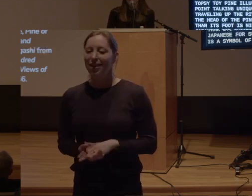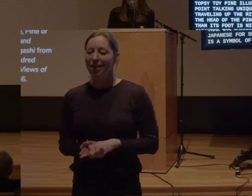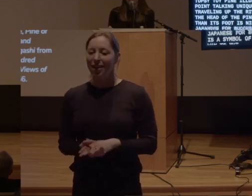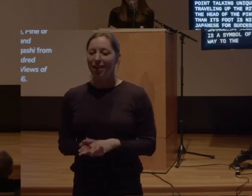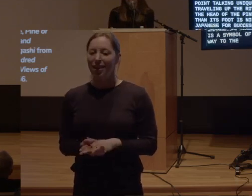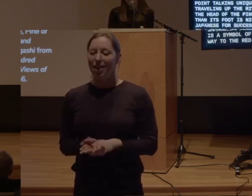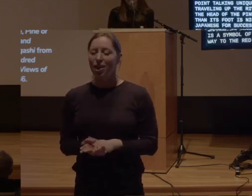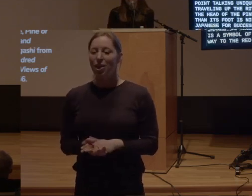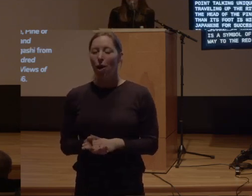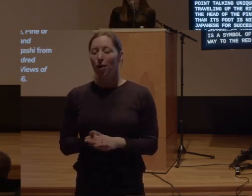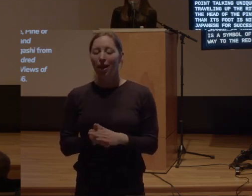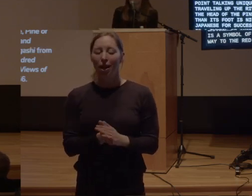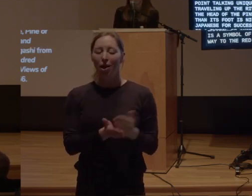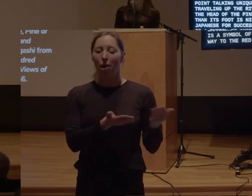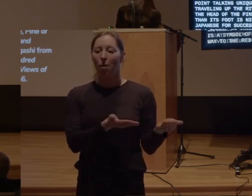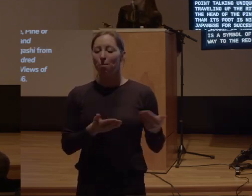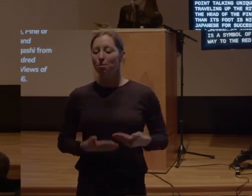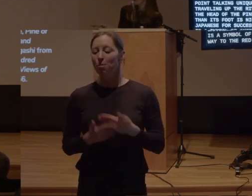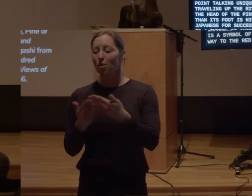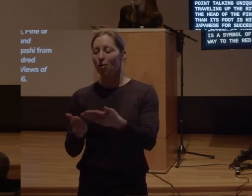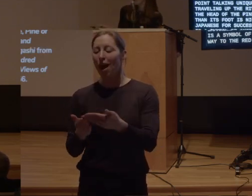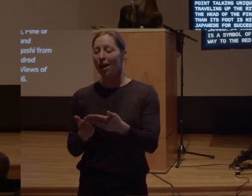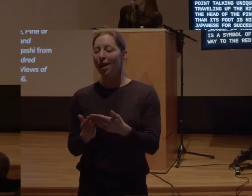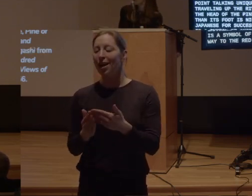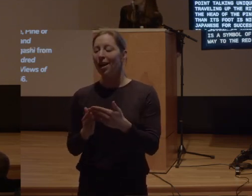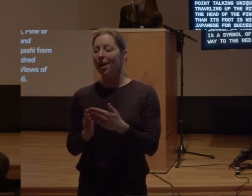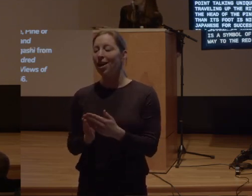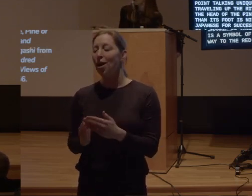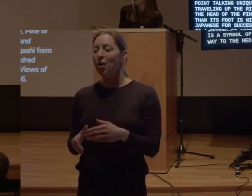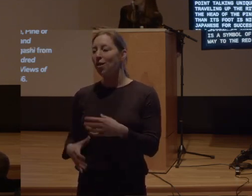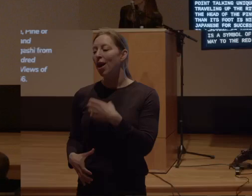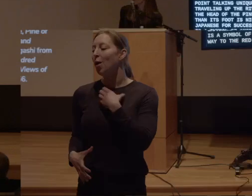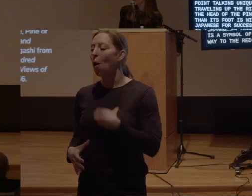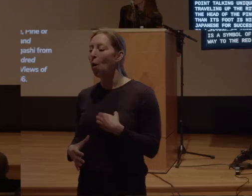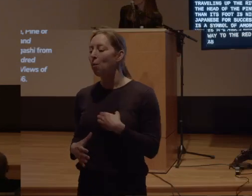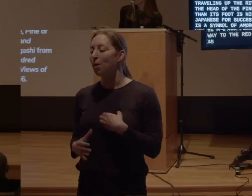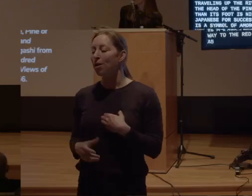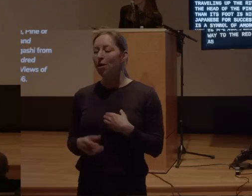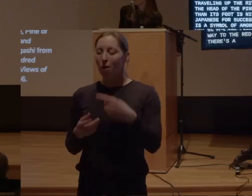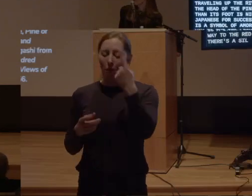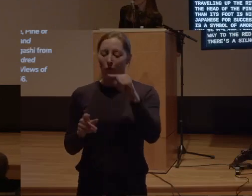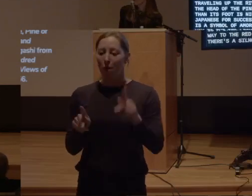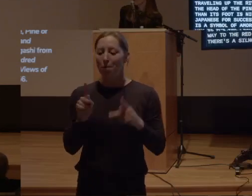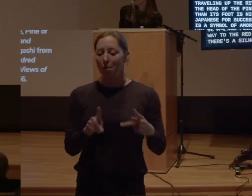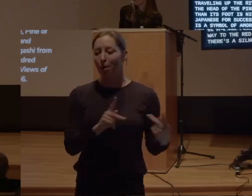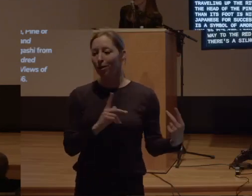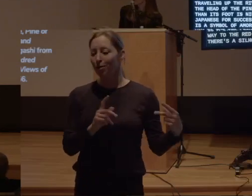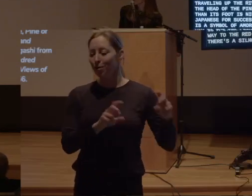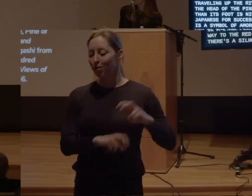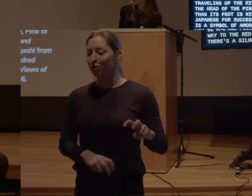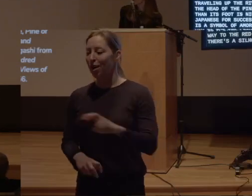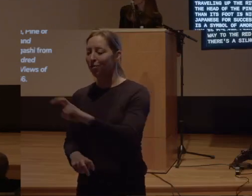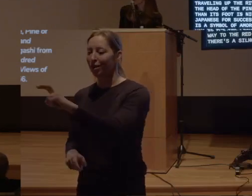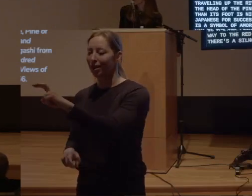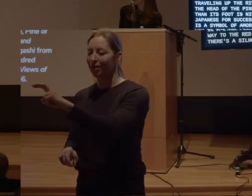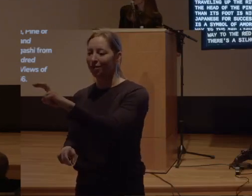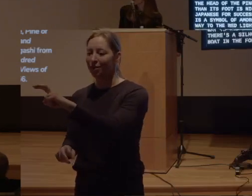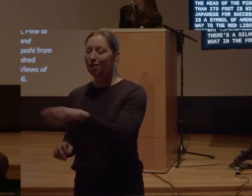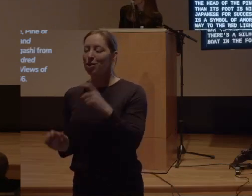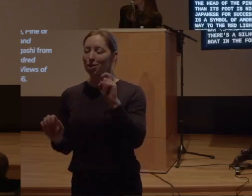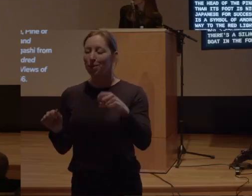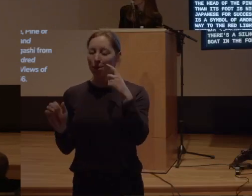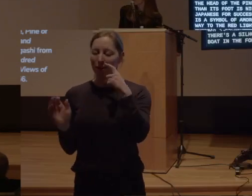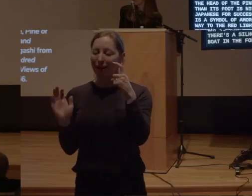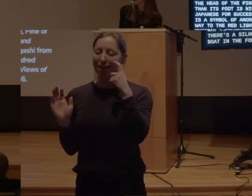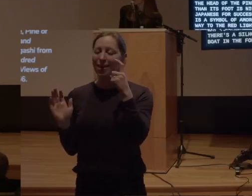the red light district. So if you look here, there's a silhouette of a woman in the pleasure boat in the foreground,